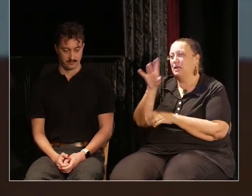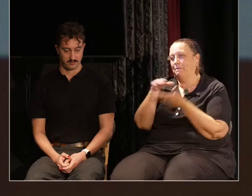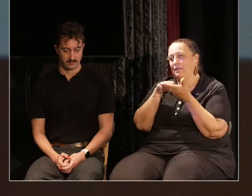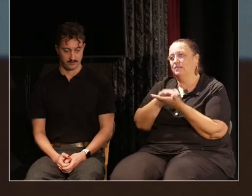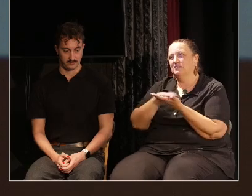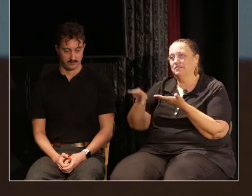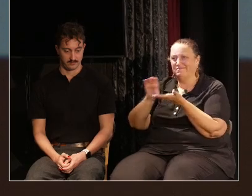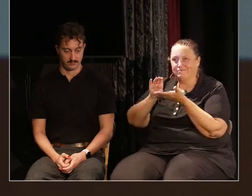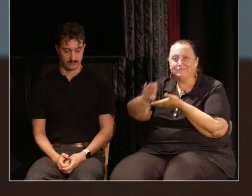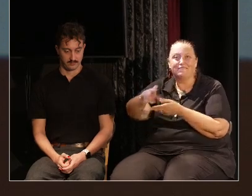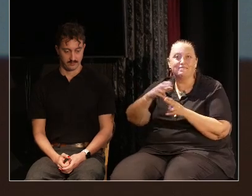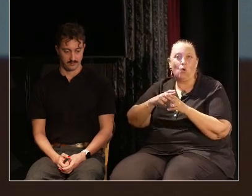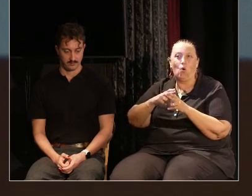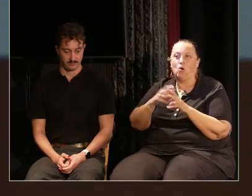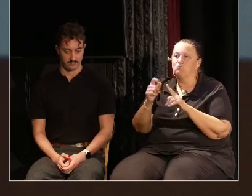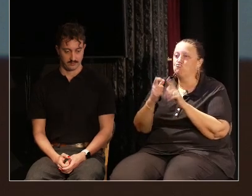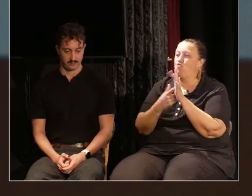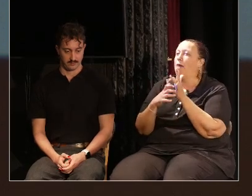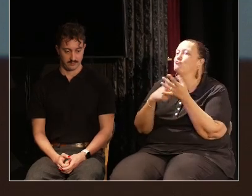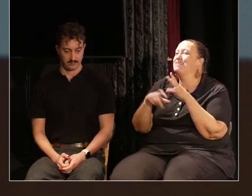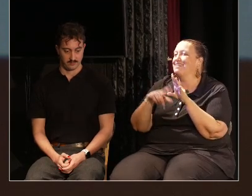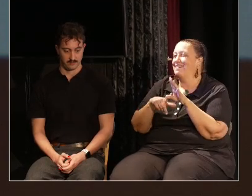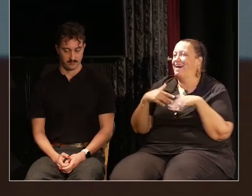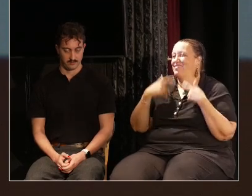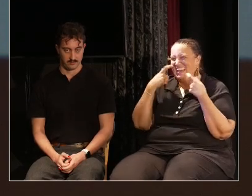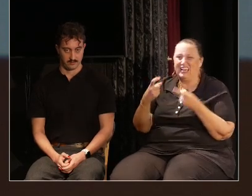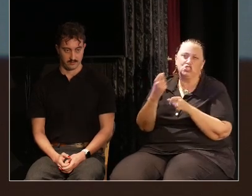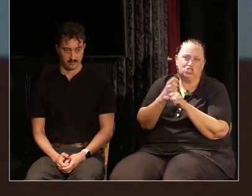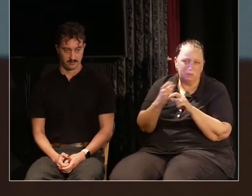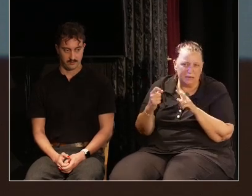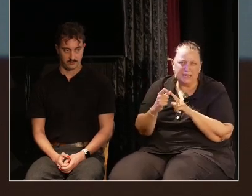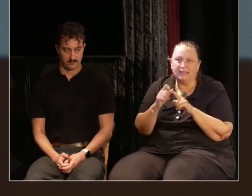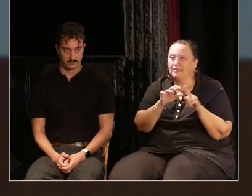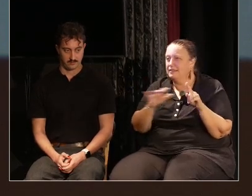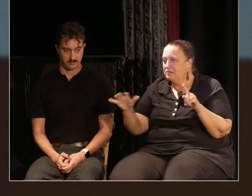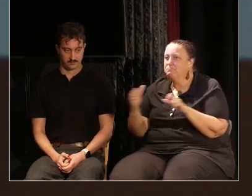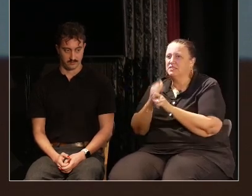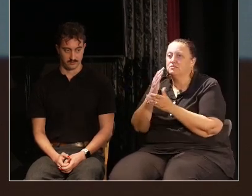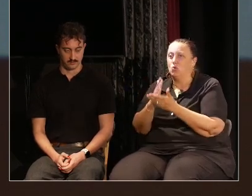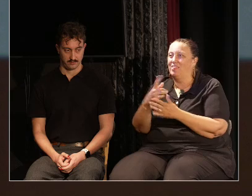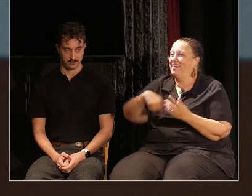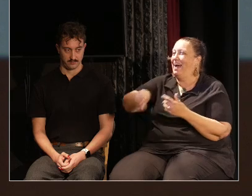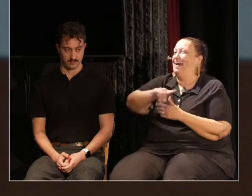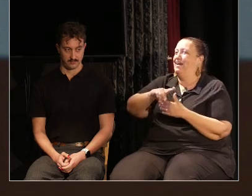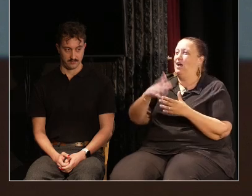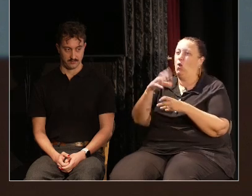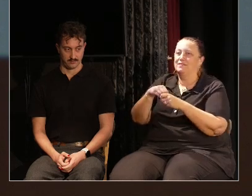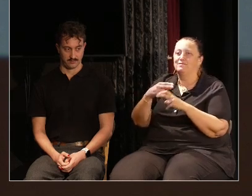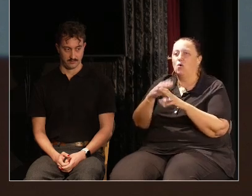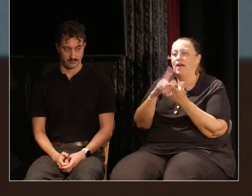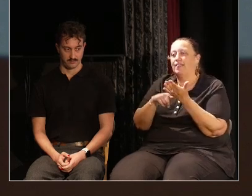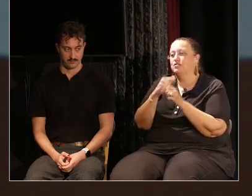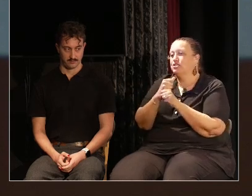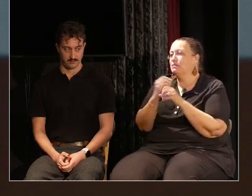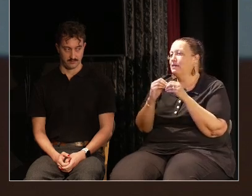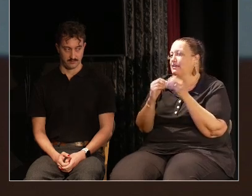towards primary healthcare, making sure that primary healthcare is inclusive for LGBTIQA plus communities. And I think that is